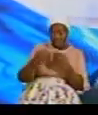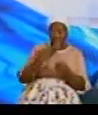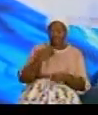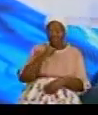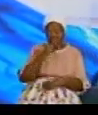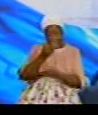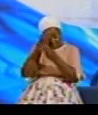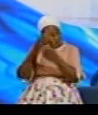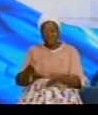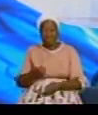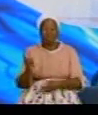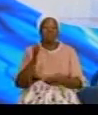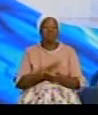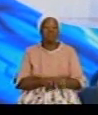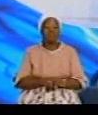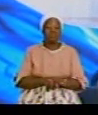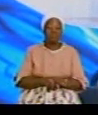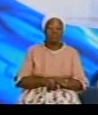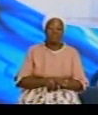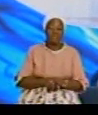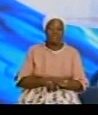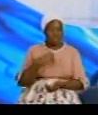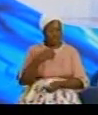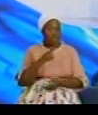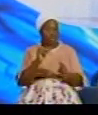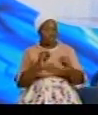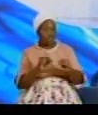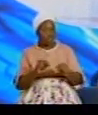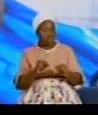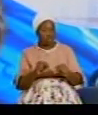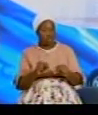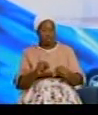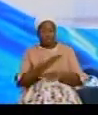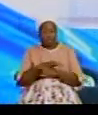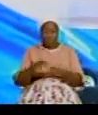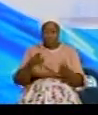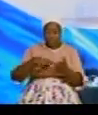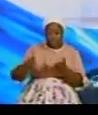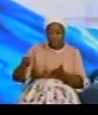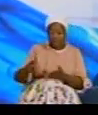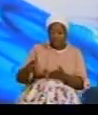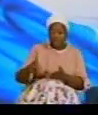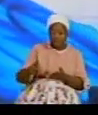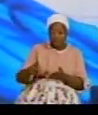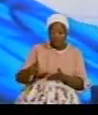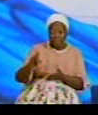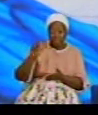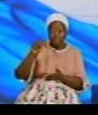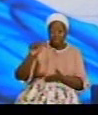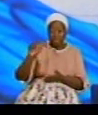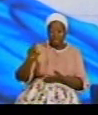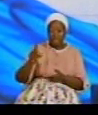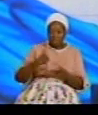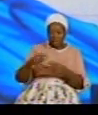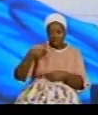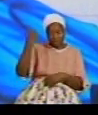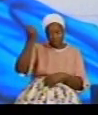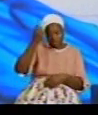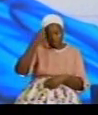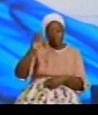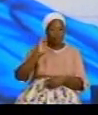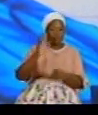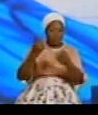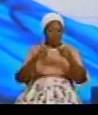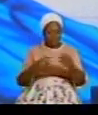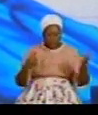their countrymen. Say no, don't pay tribute, and then the government will come and catch